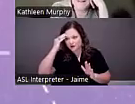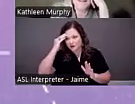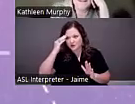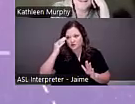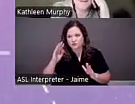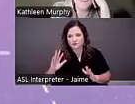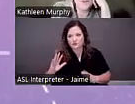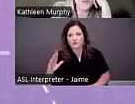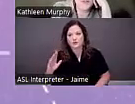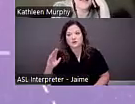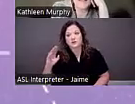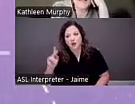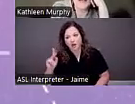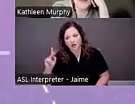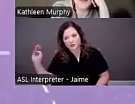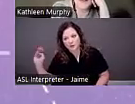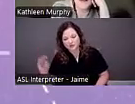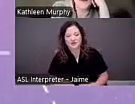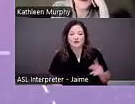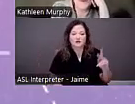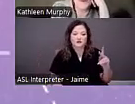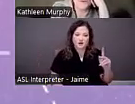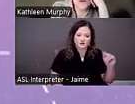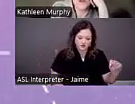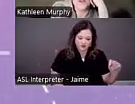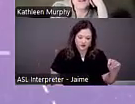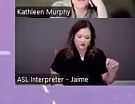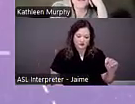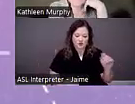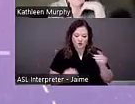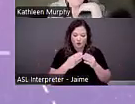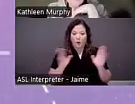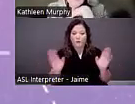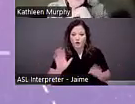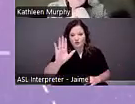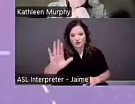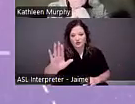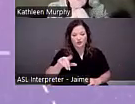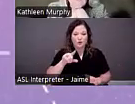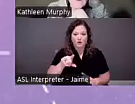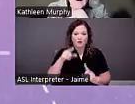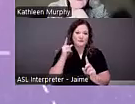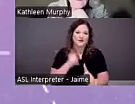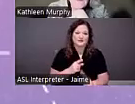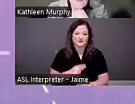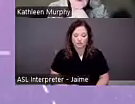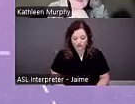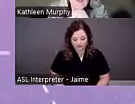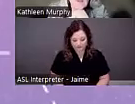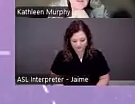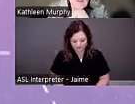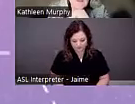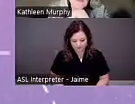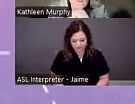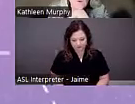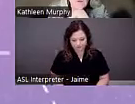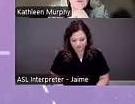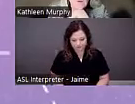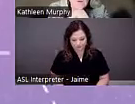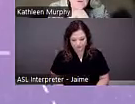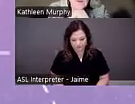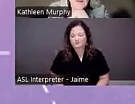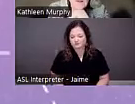they are, cheerleading and echoing your overarching message. So there are some questions